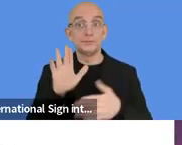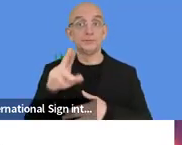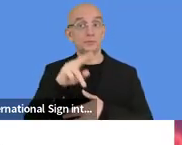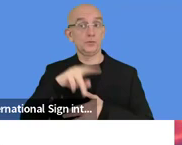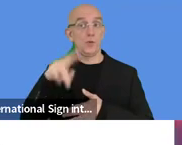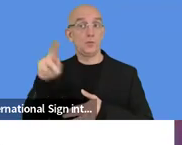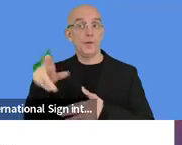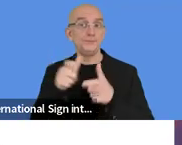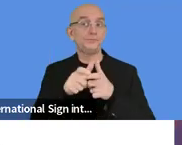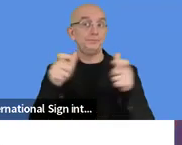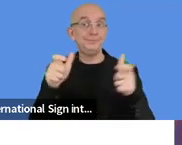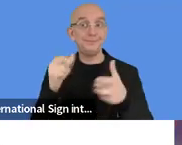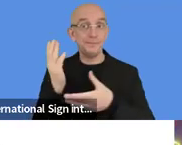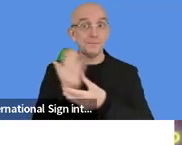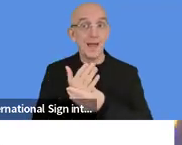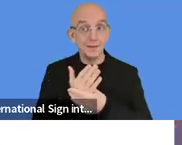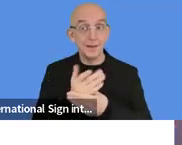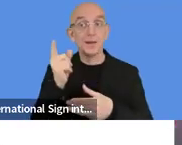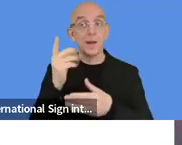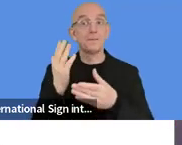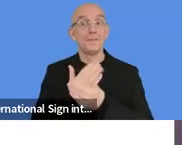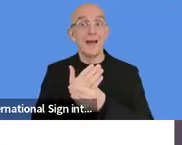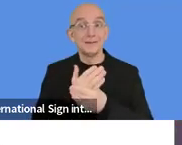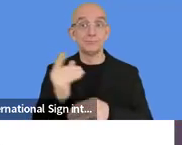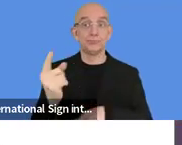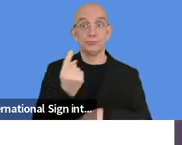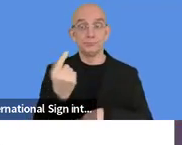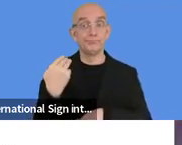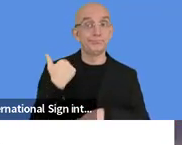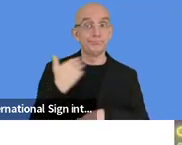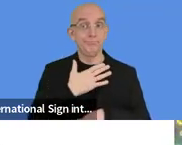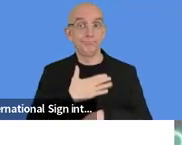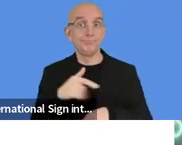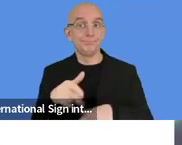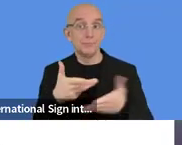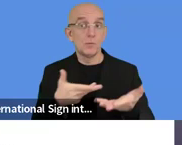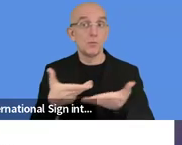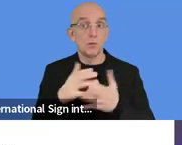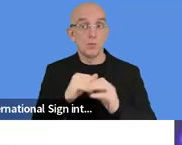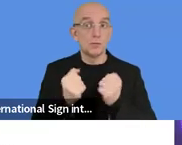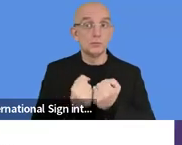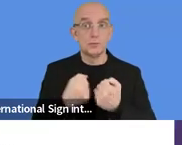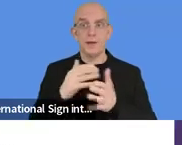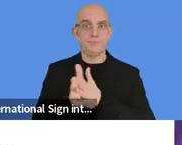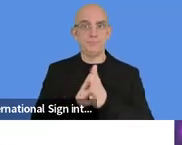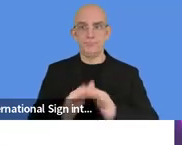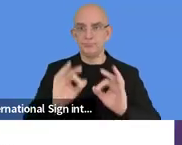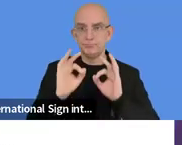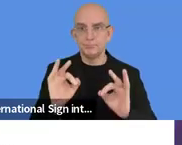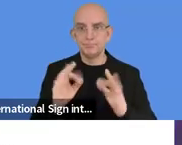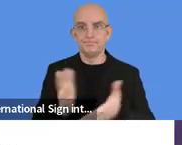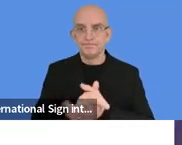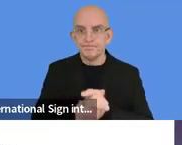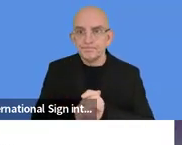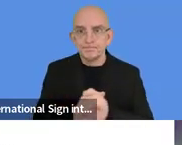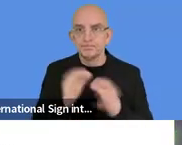bank came to me asking for this workshop. So I was thrilled. And I'm sitting there like on pins and needles, listening to everything that they're